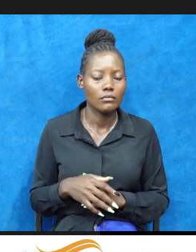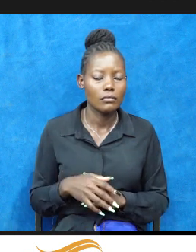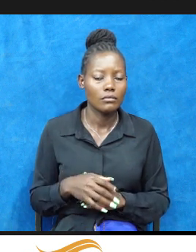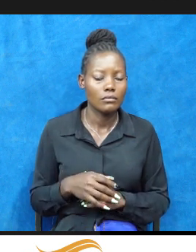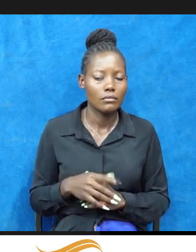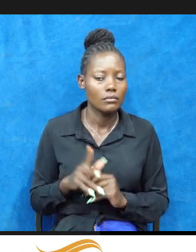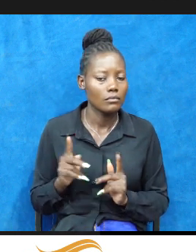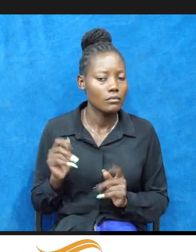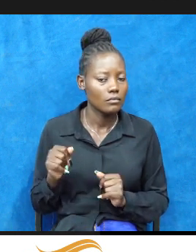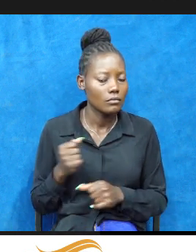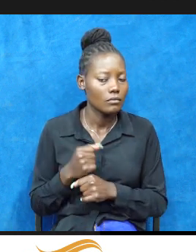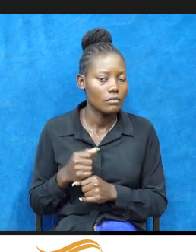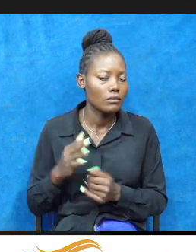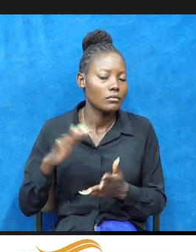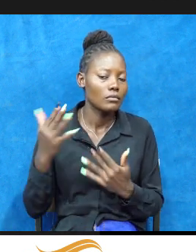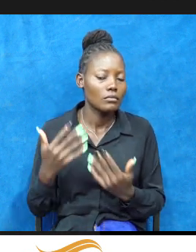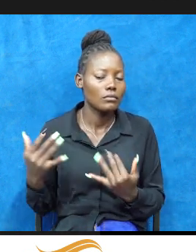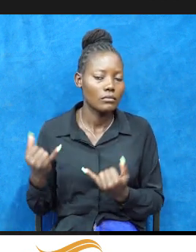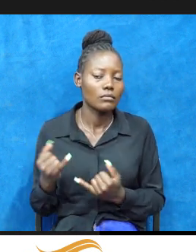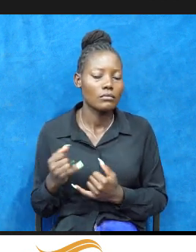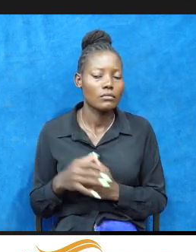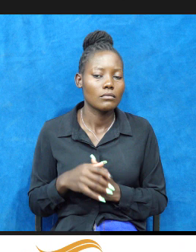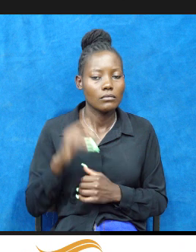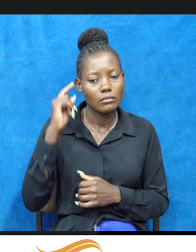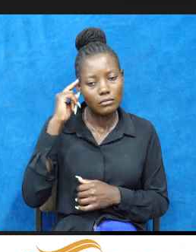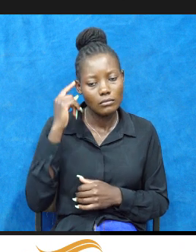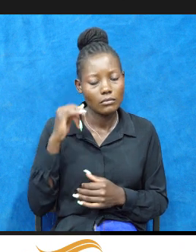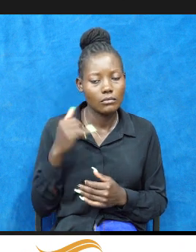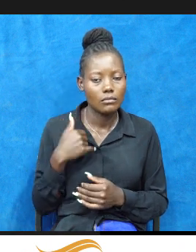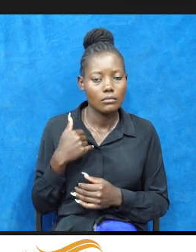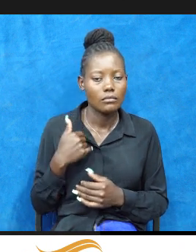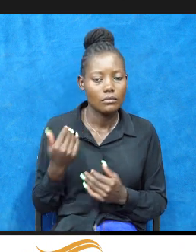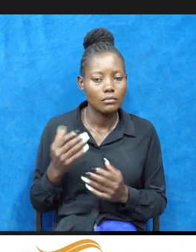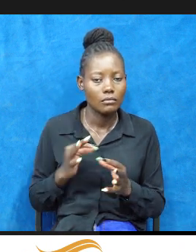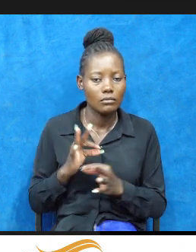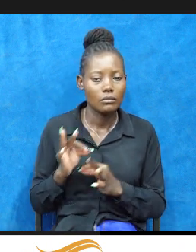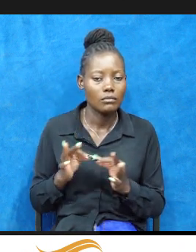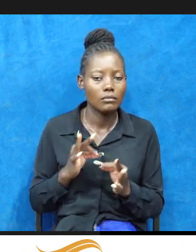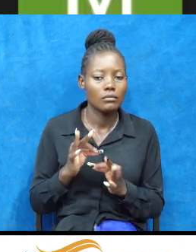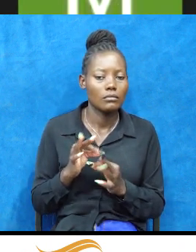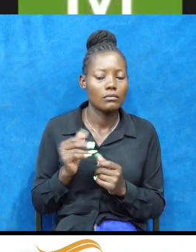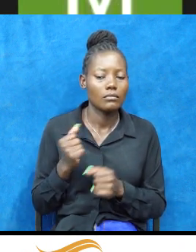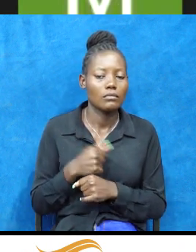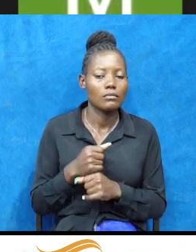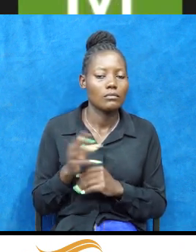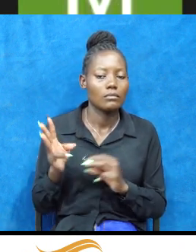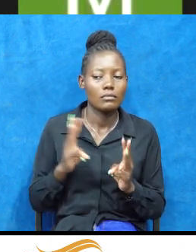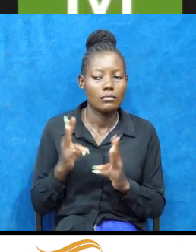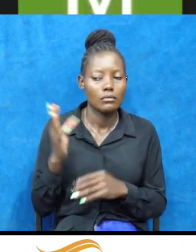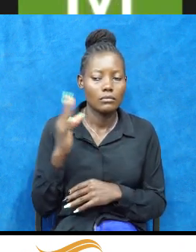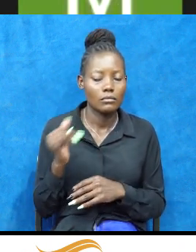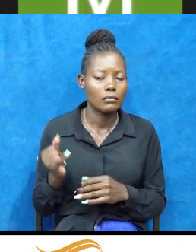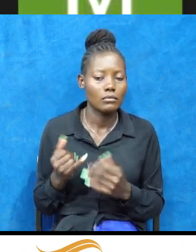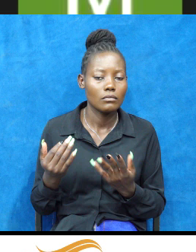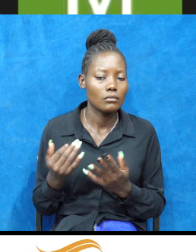thing. It doesn't have to be more, more, more. So I think that's especially true with plyometrics, because the potential there to overload